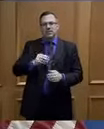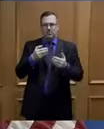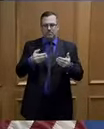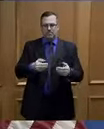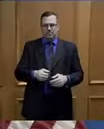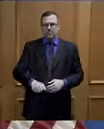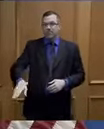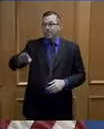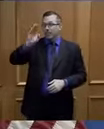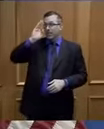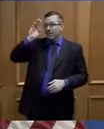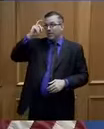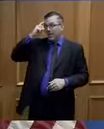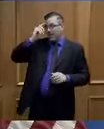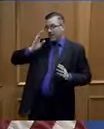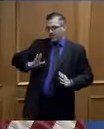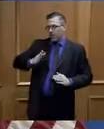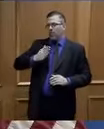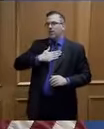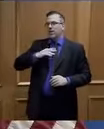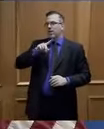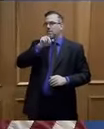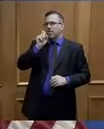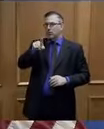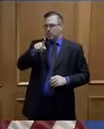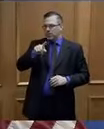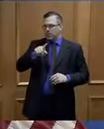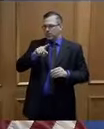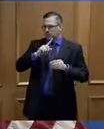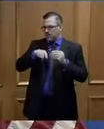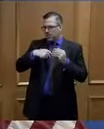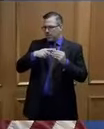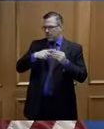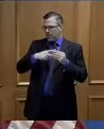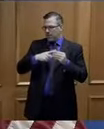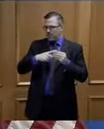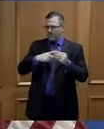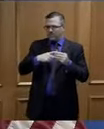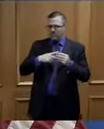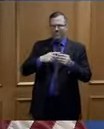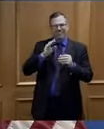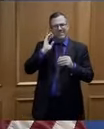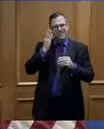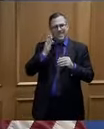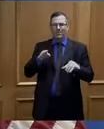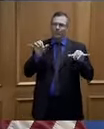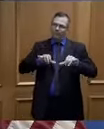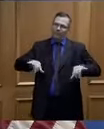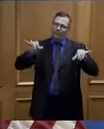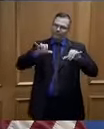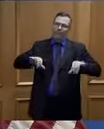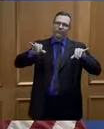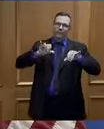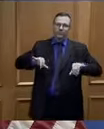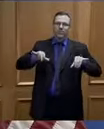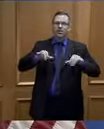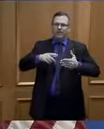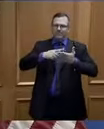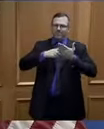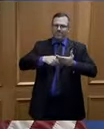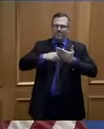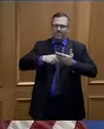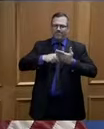line's unmuted. Hi, Governor. Hey, Natalie. My question is about this ongoing conversation that we've been seeing,